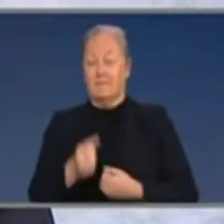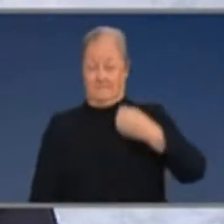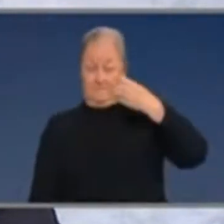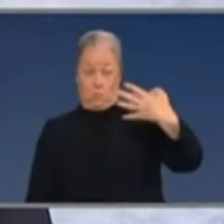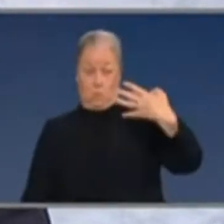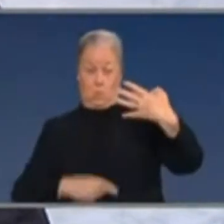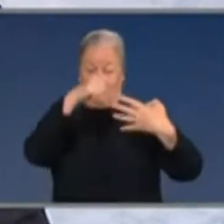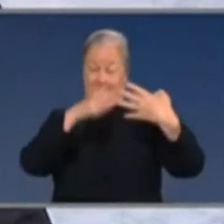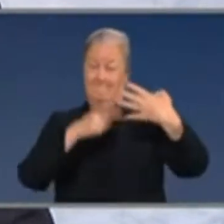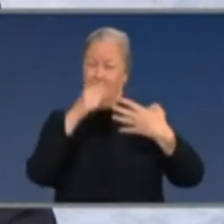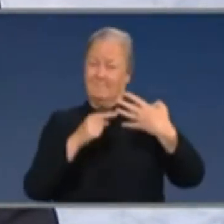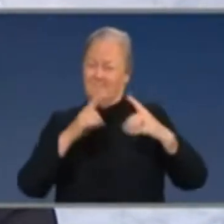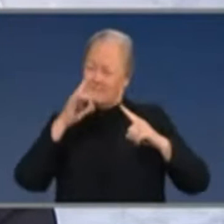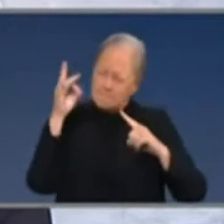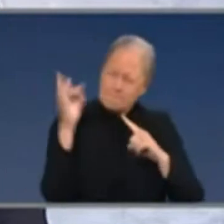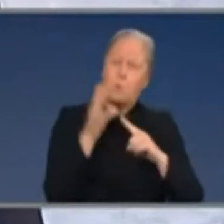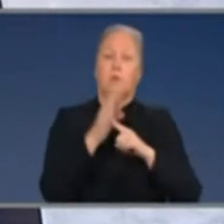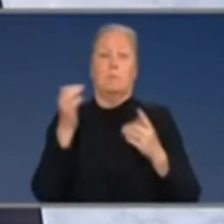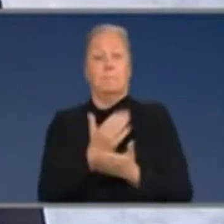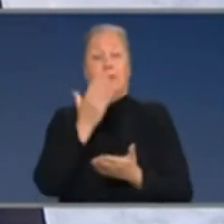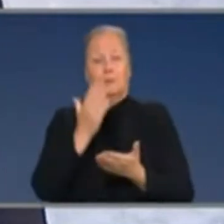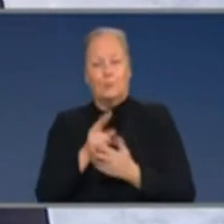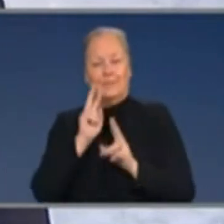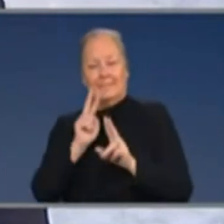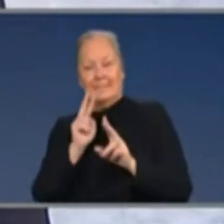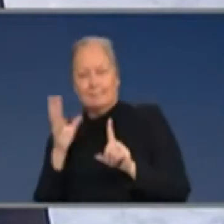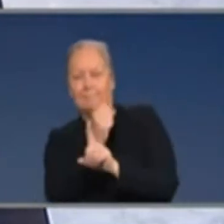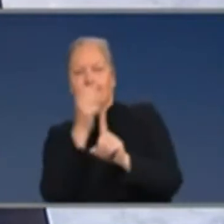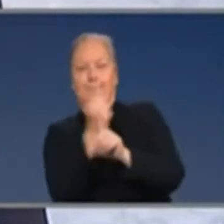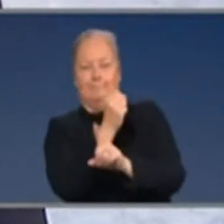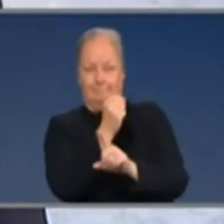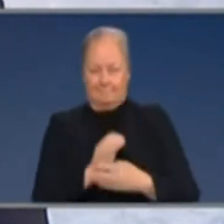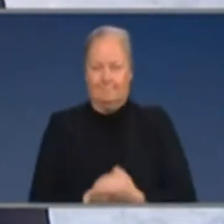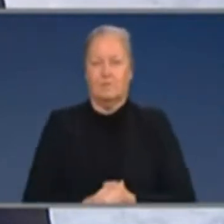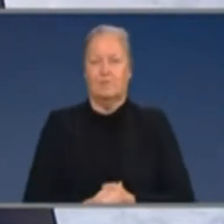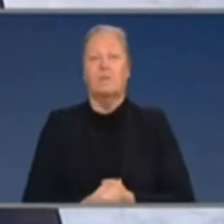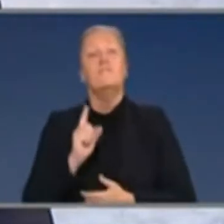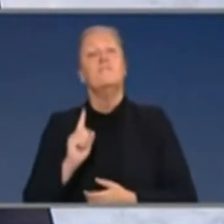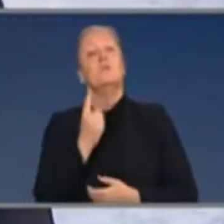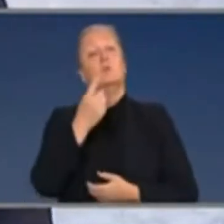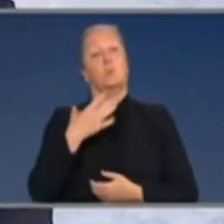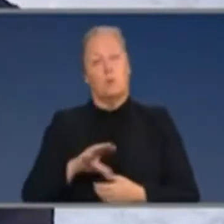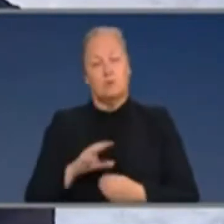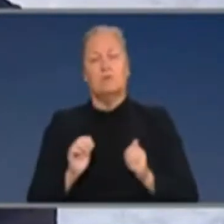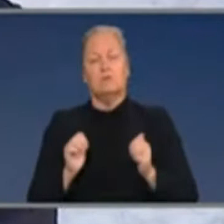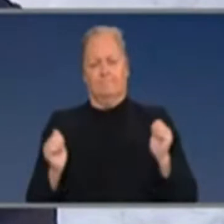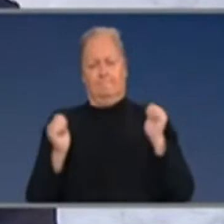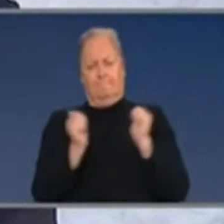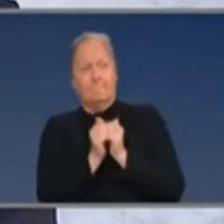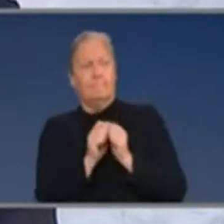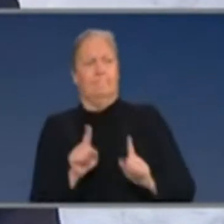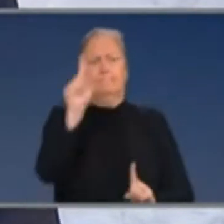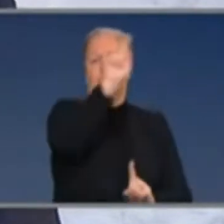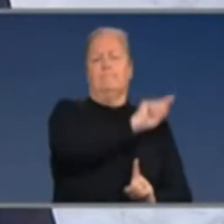things we're seeking to do to make them possible. And the first of those is partnership, a partnership of states and